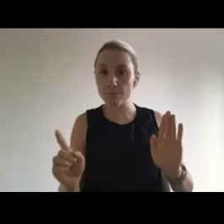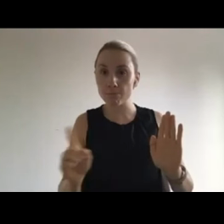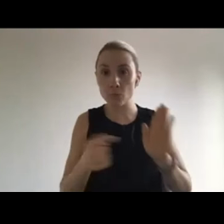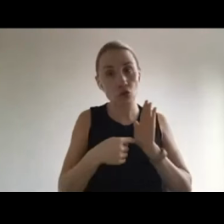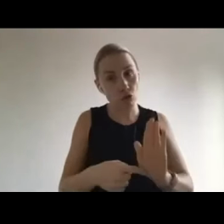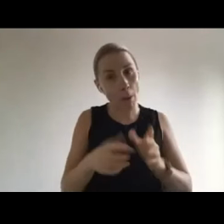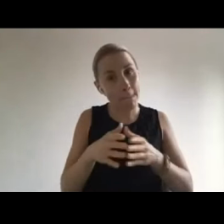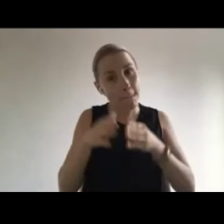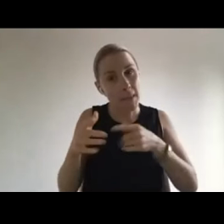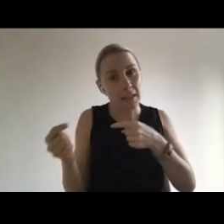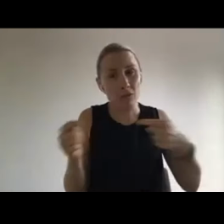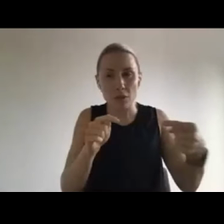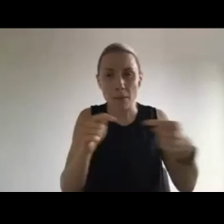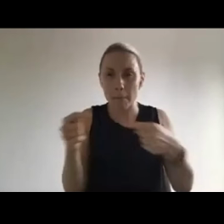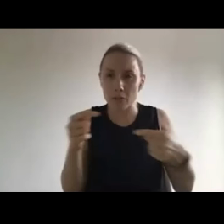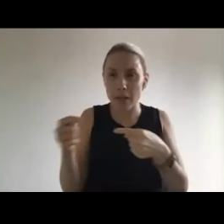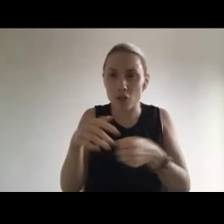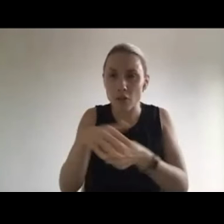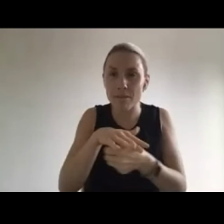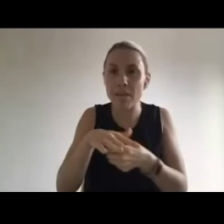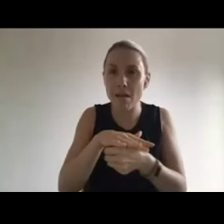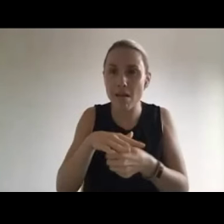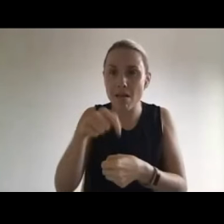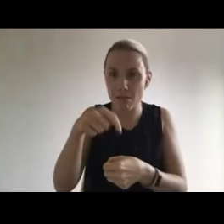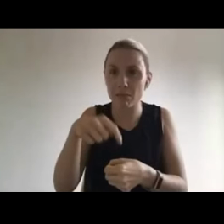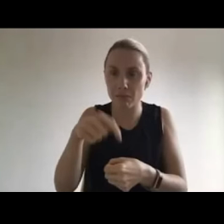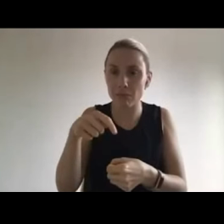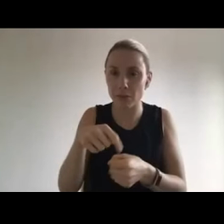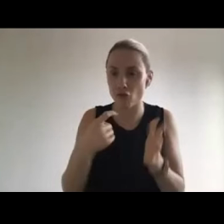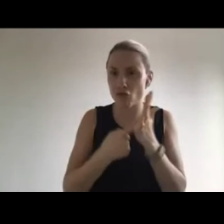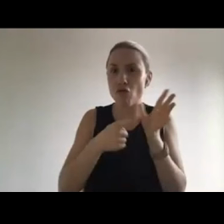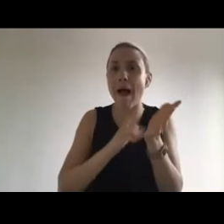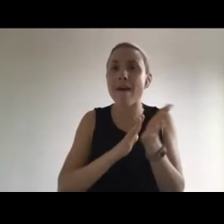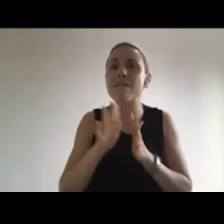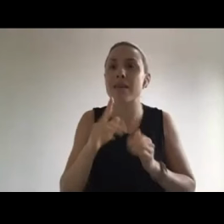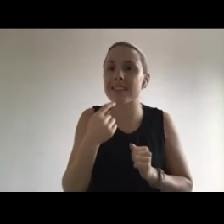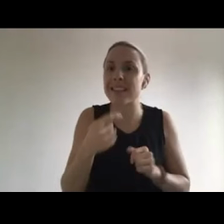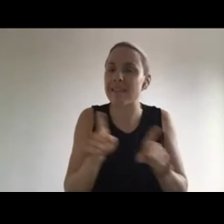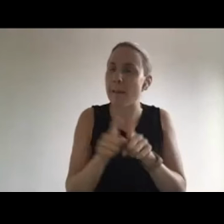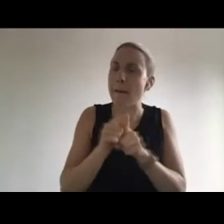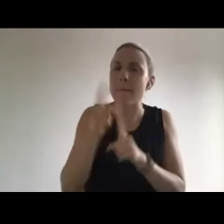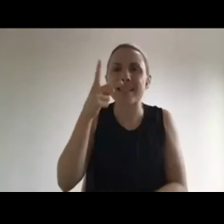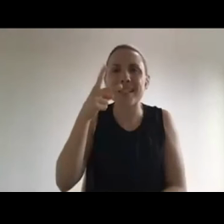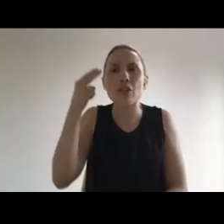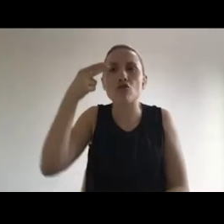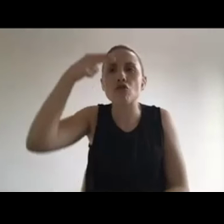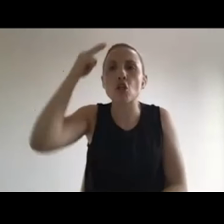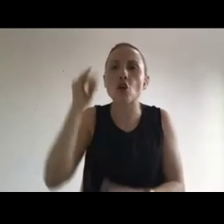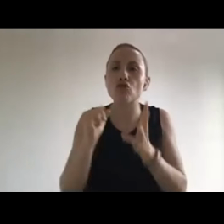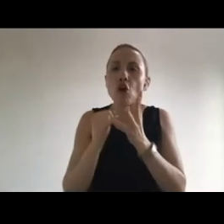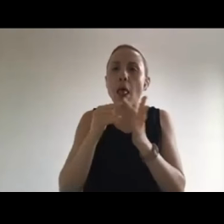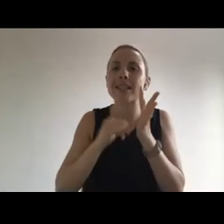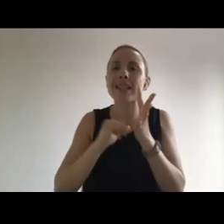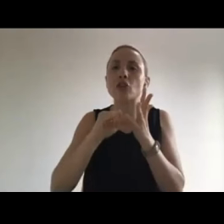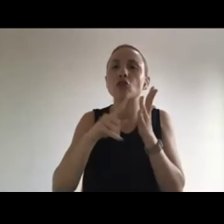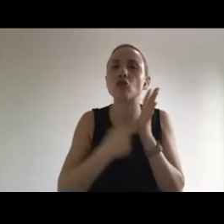has just mentioned it again, that sensorineural hearing loss is not a disease or a condition. It's not like